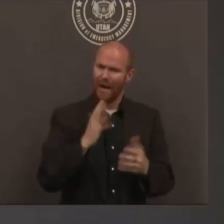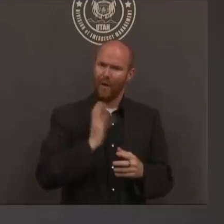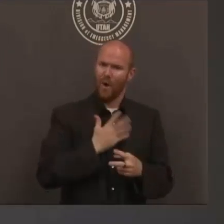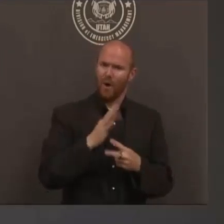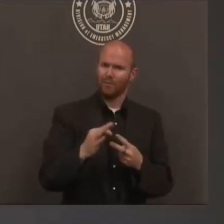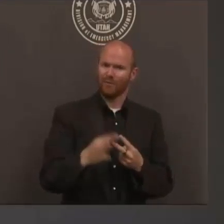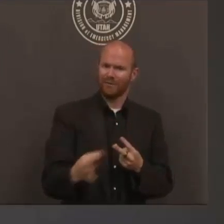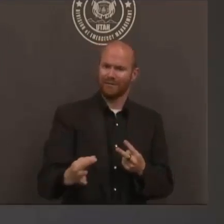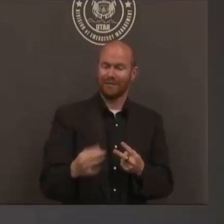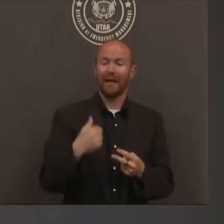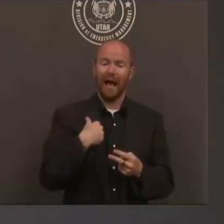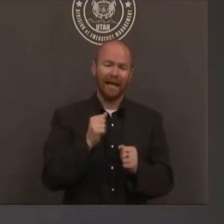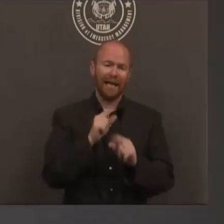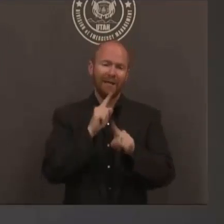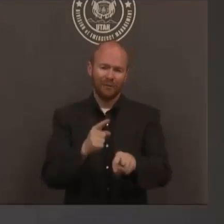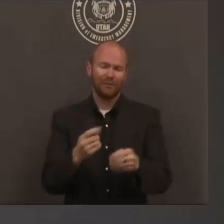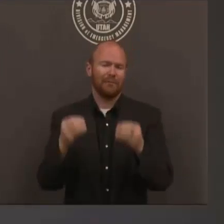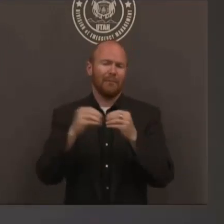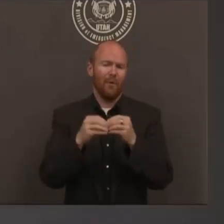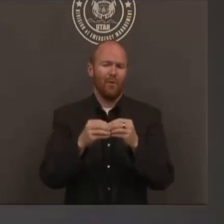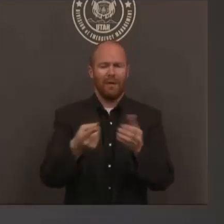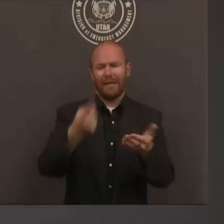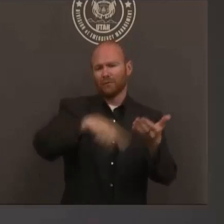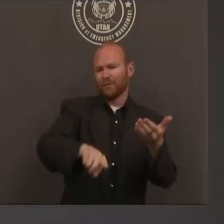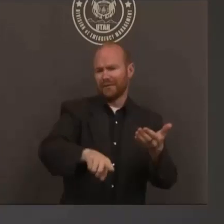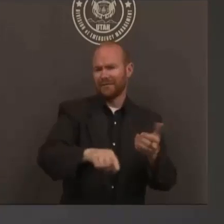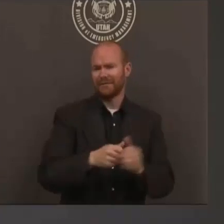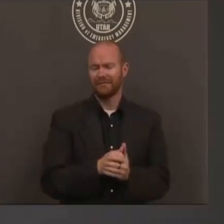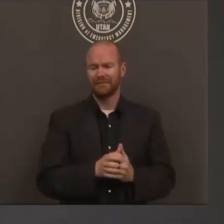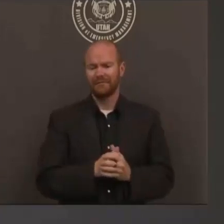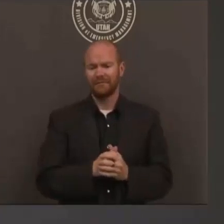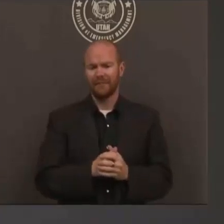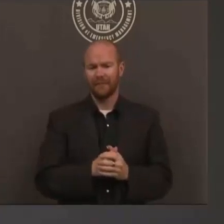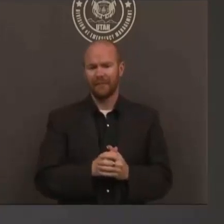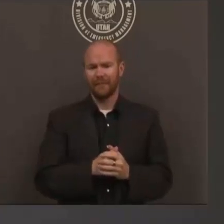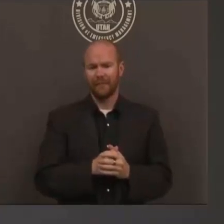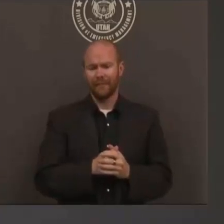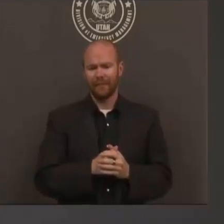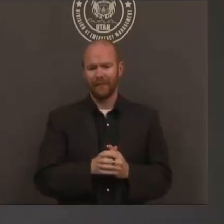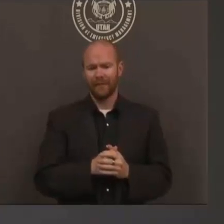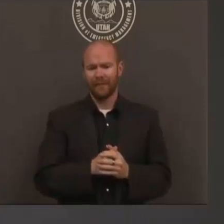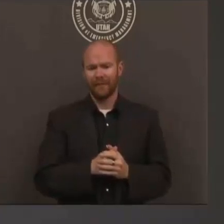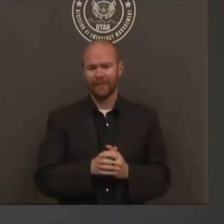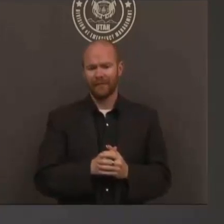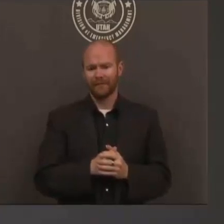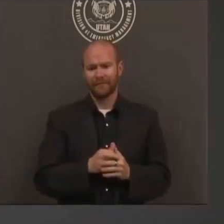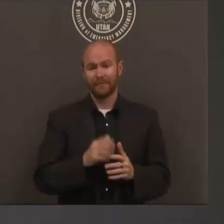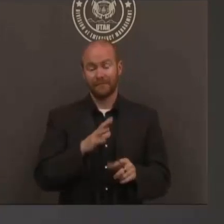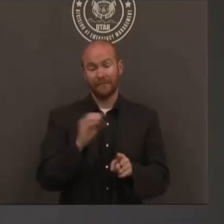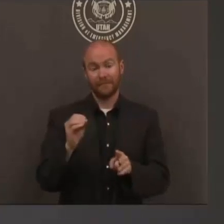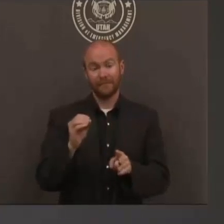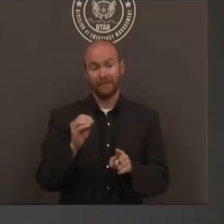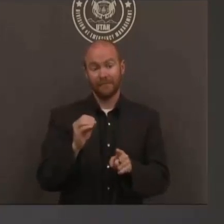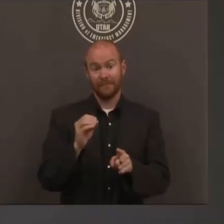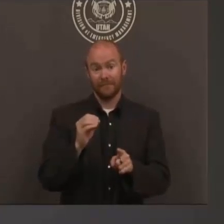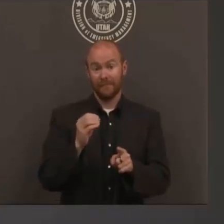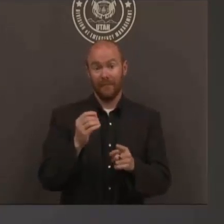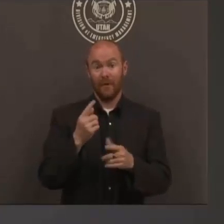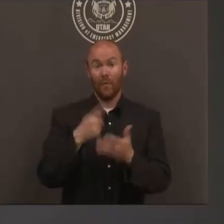think I'll have more answers for that after we've done the review. And what we're going to do after the review remains to be